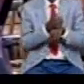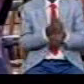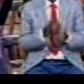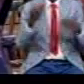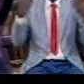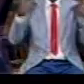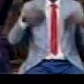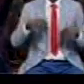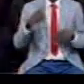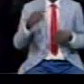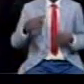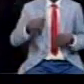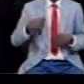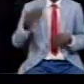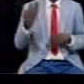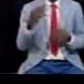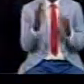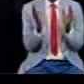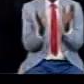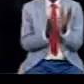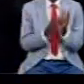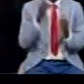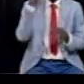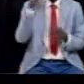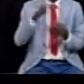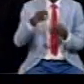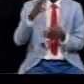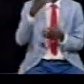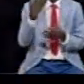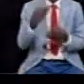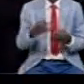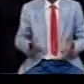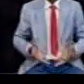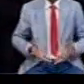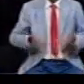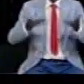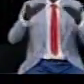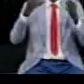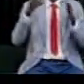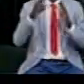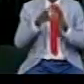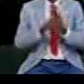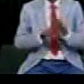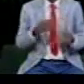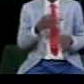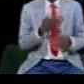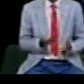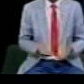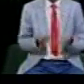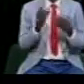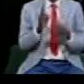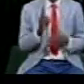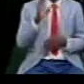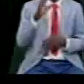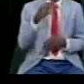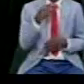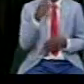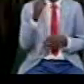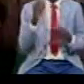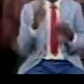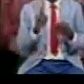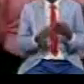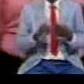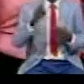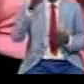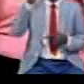that garment of praise, for the spirit of heaviness. Lift up your